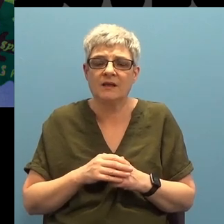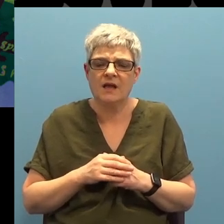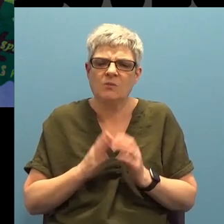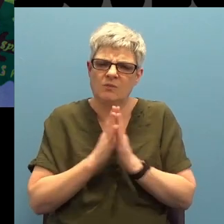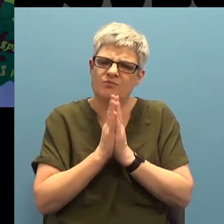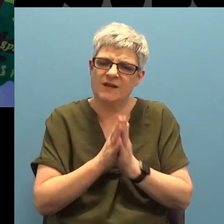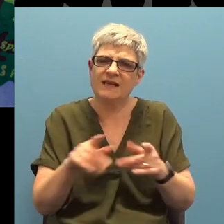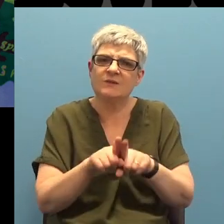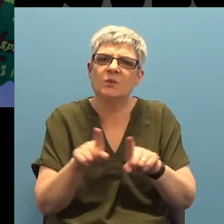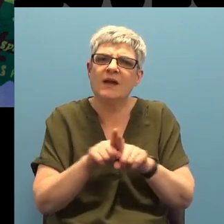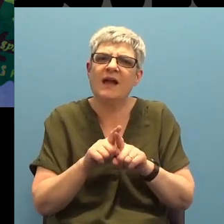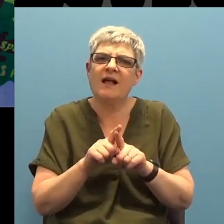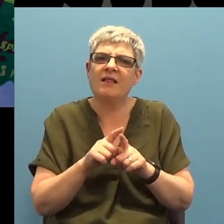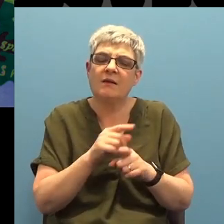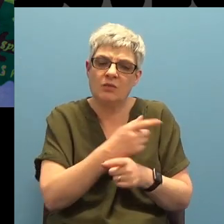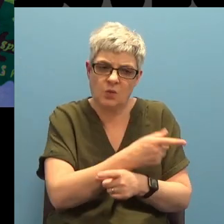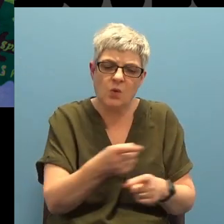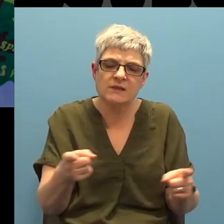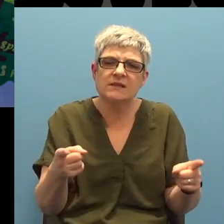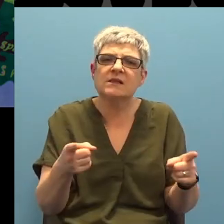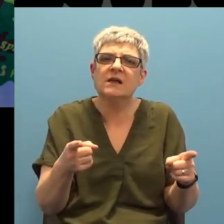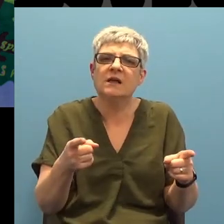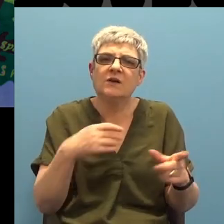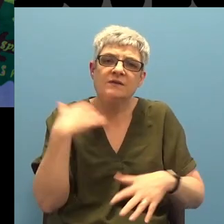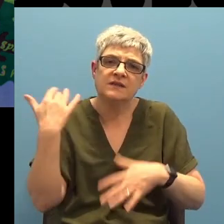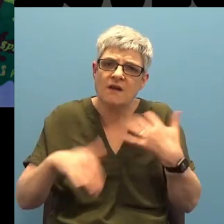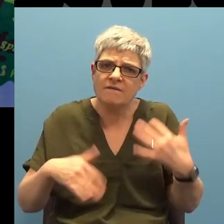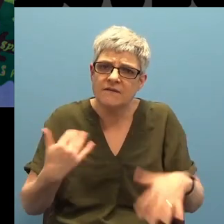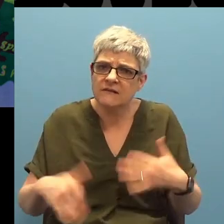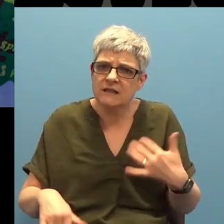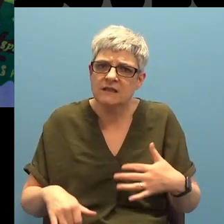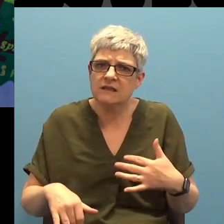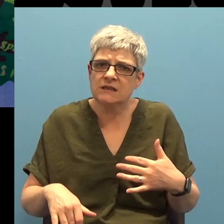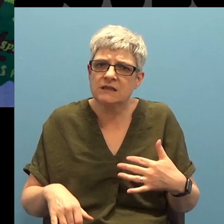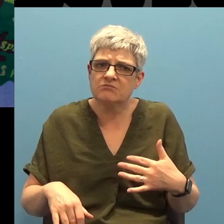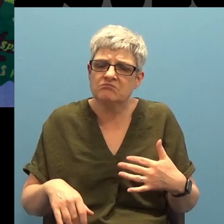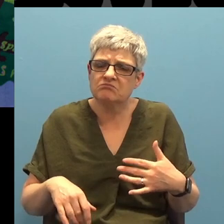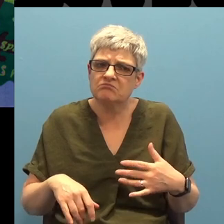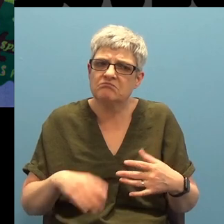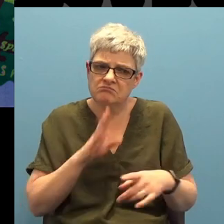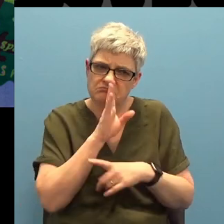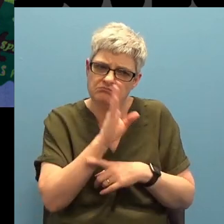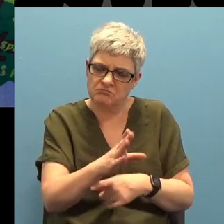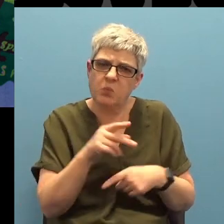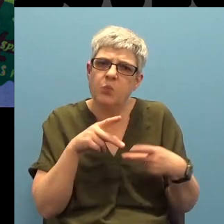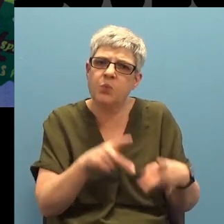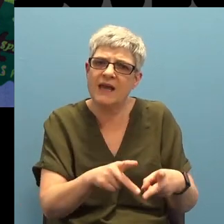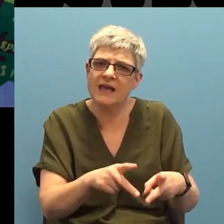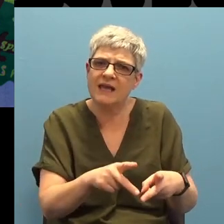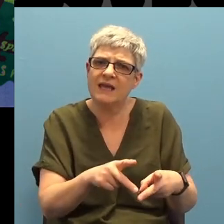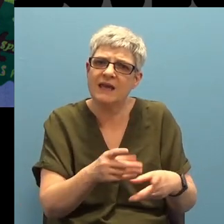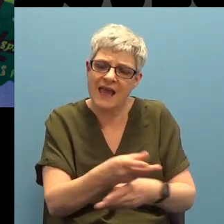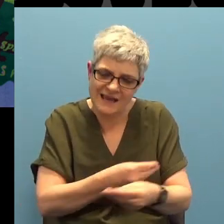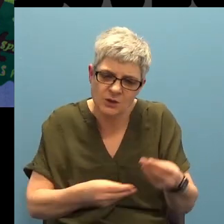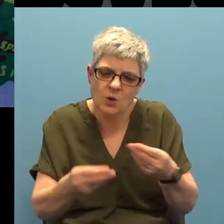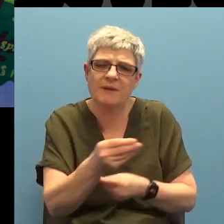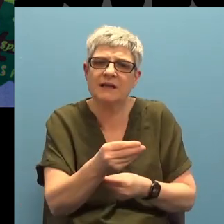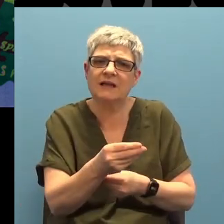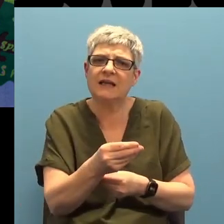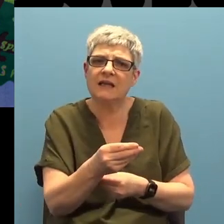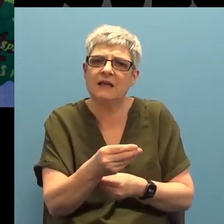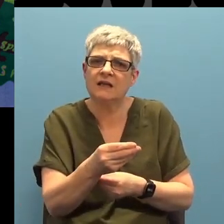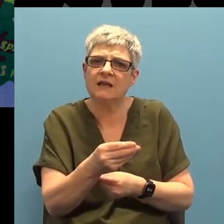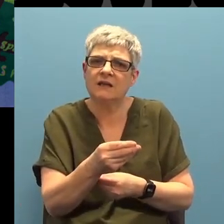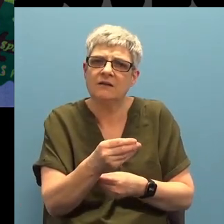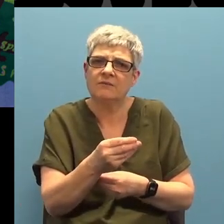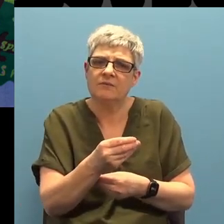And we pray too for those who have suffered in a quite direct way economically through these things, through